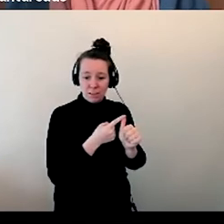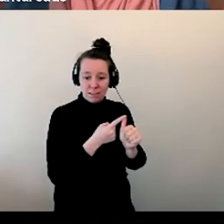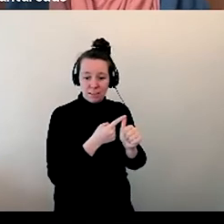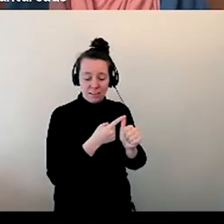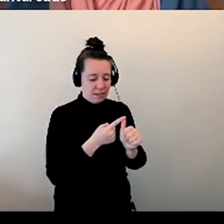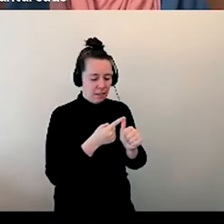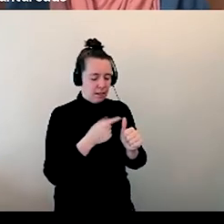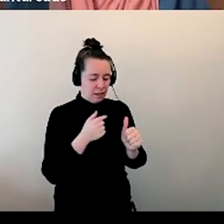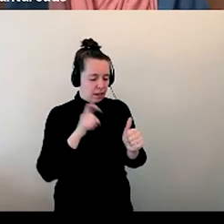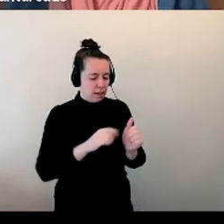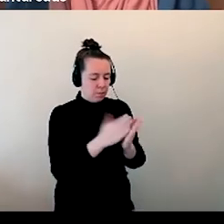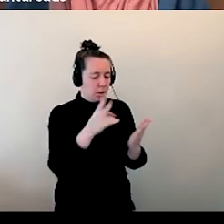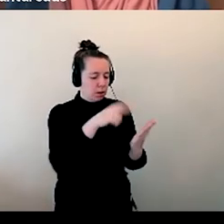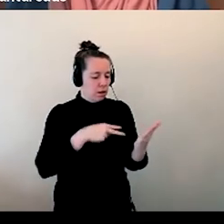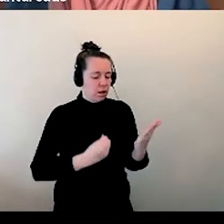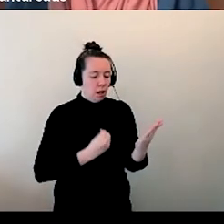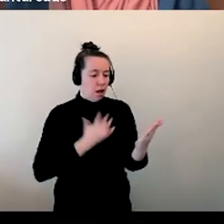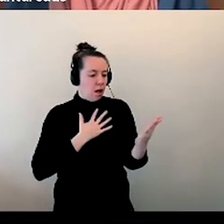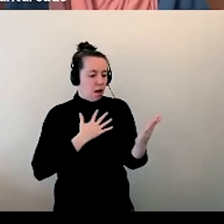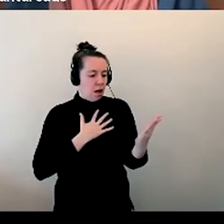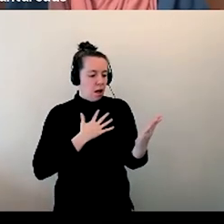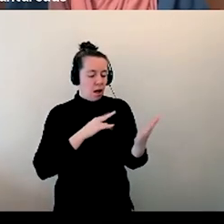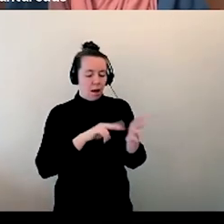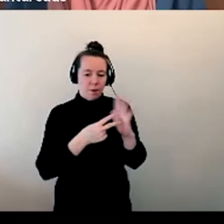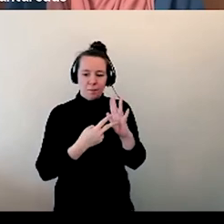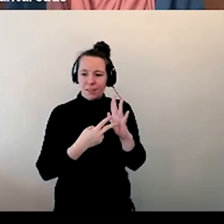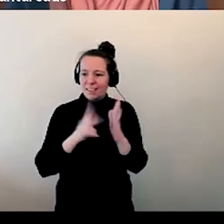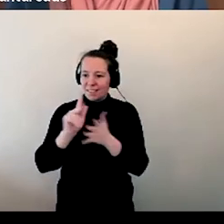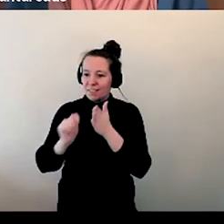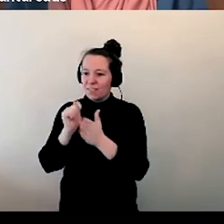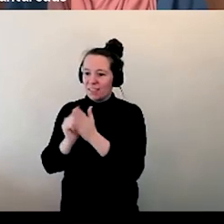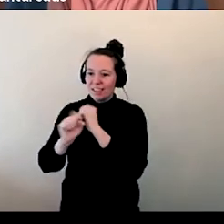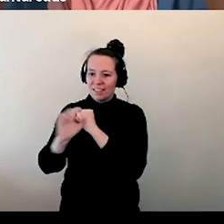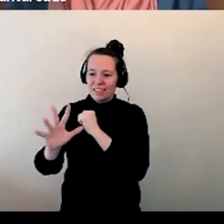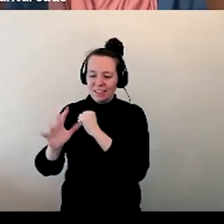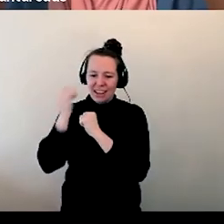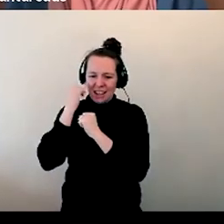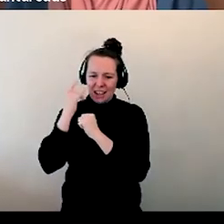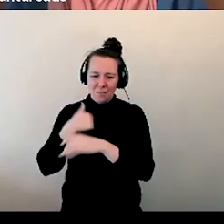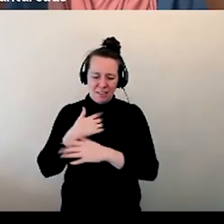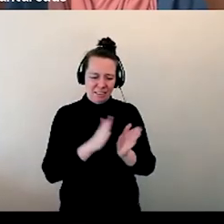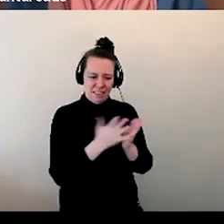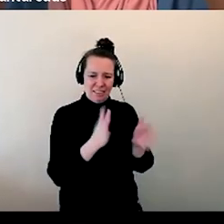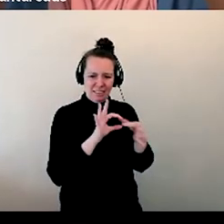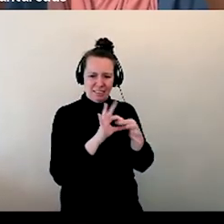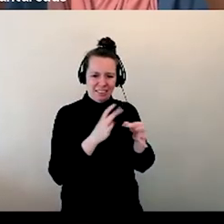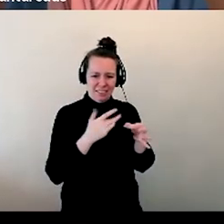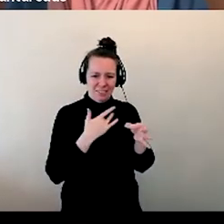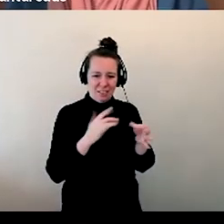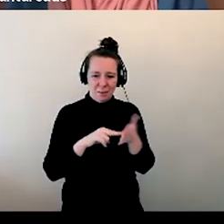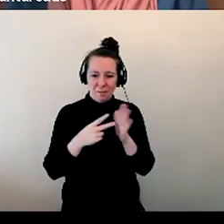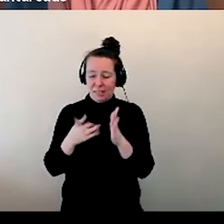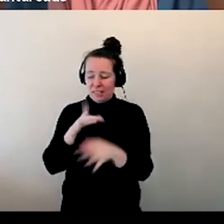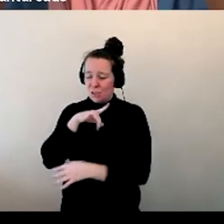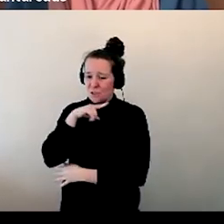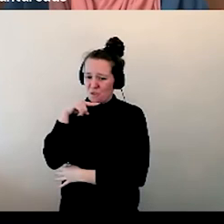content, or else my content is going to come out really dry. It's going to be like, I love this book, you should read it. You